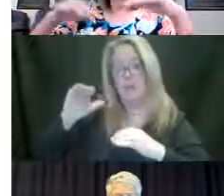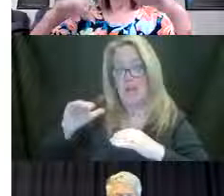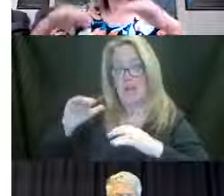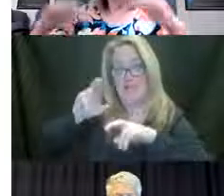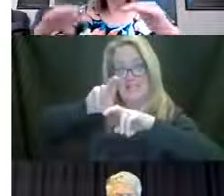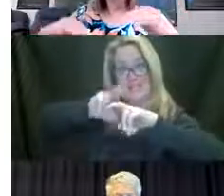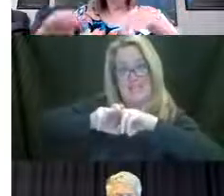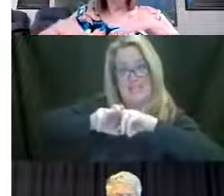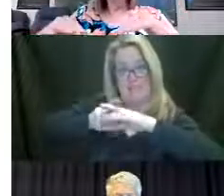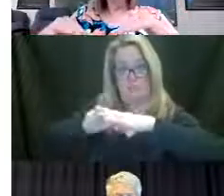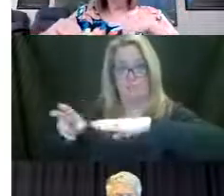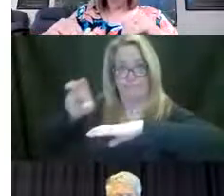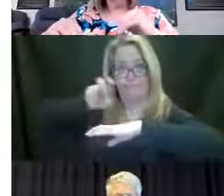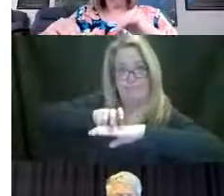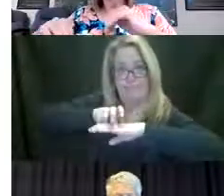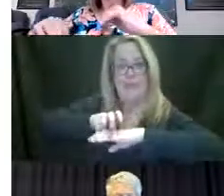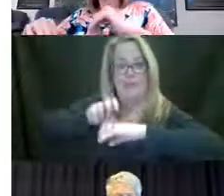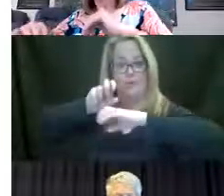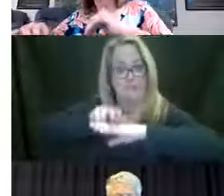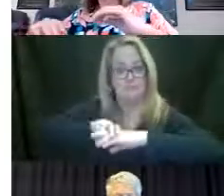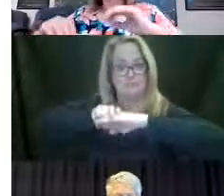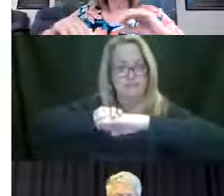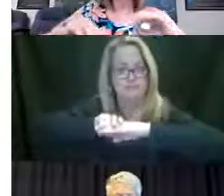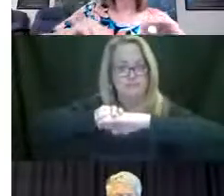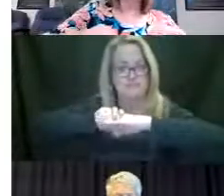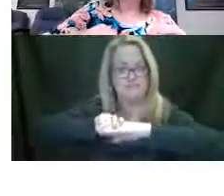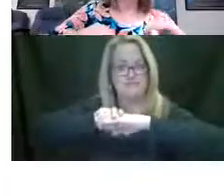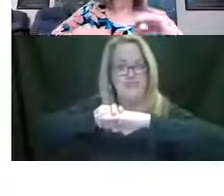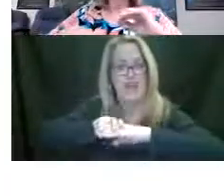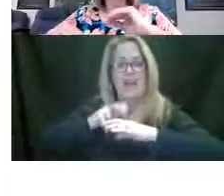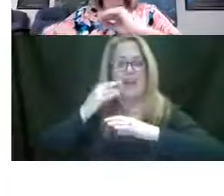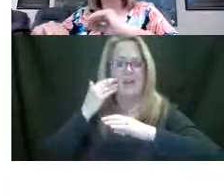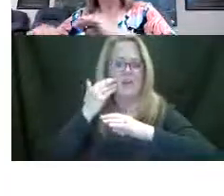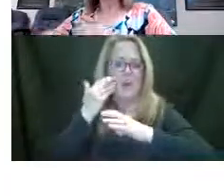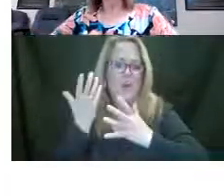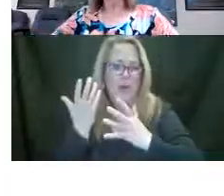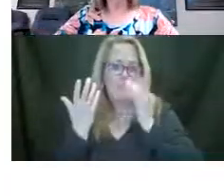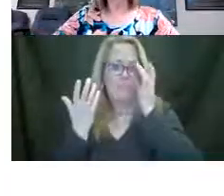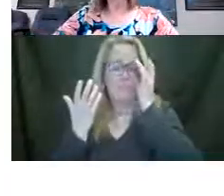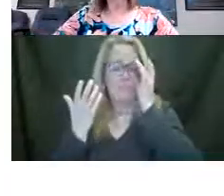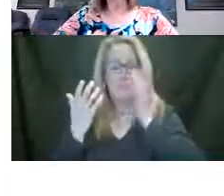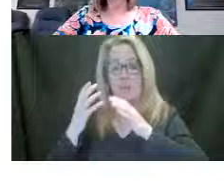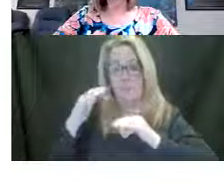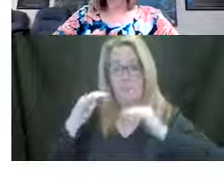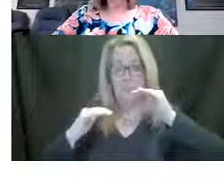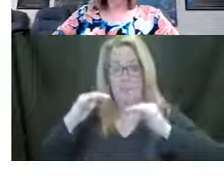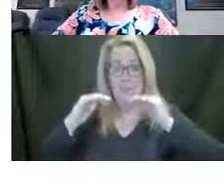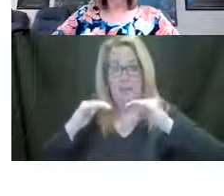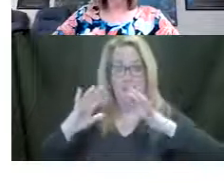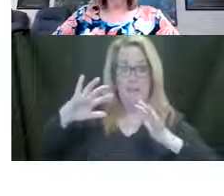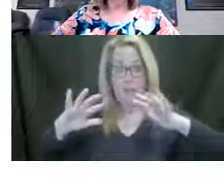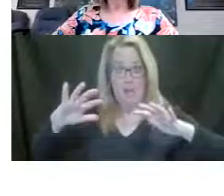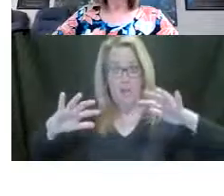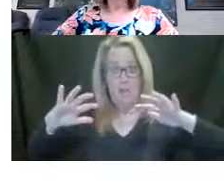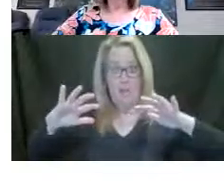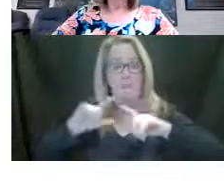creates a bouncy effect. It kind of throws a child's balance off a little bit, but